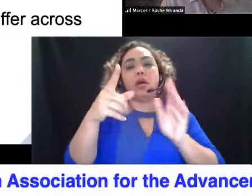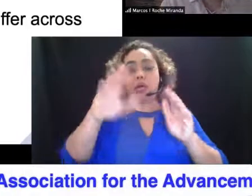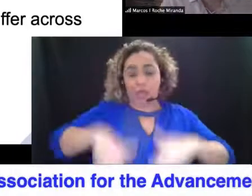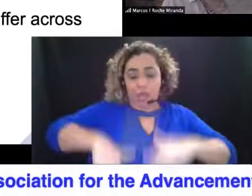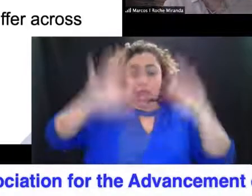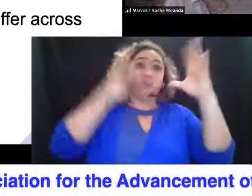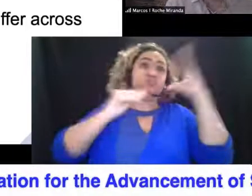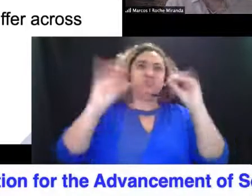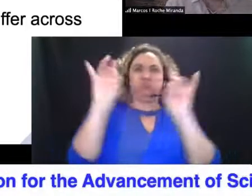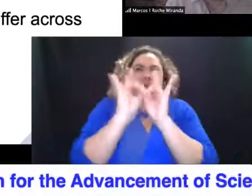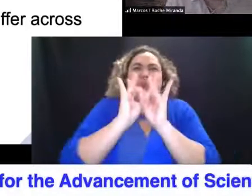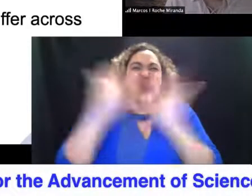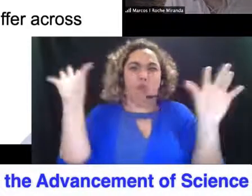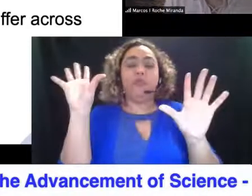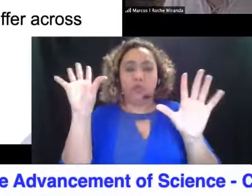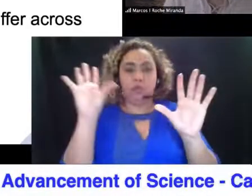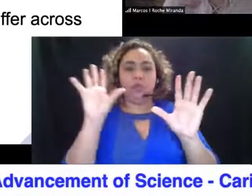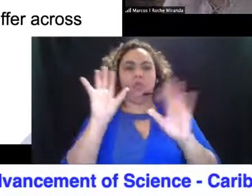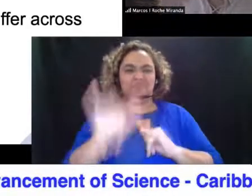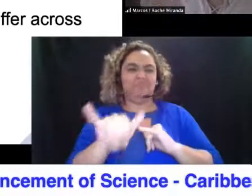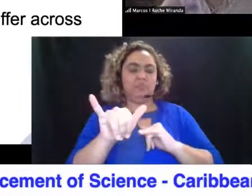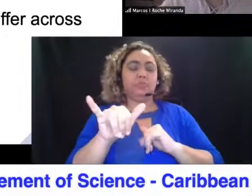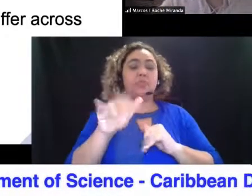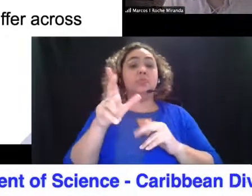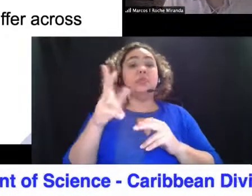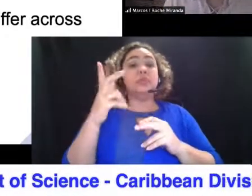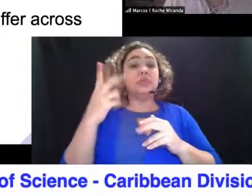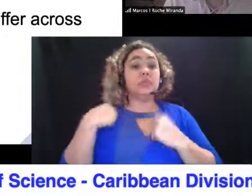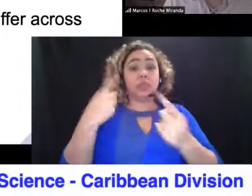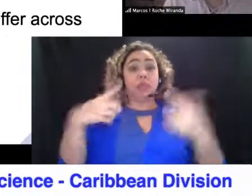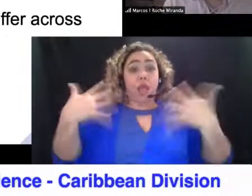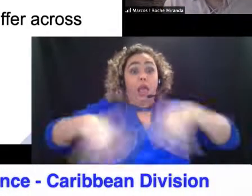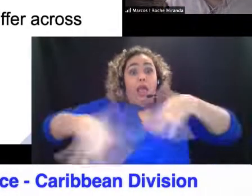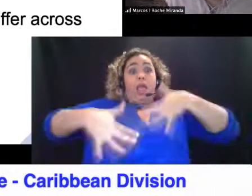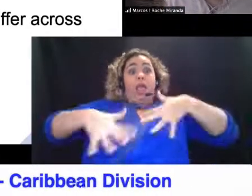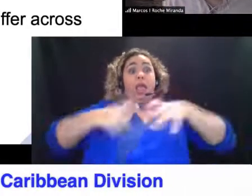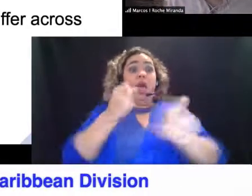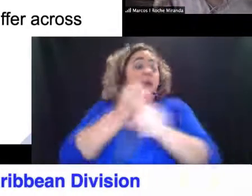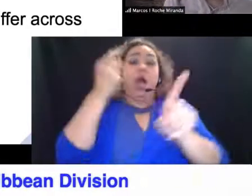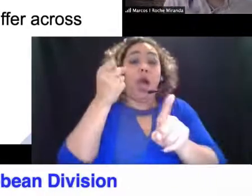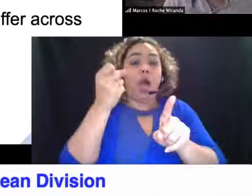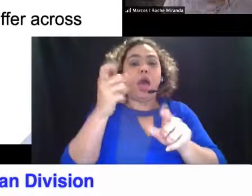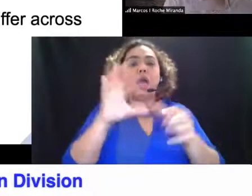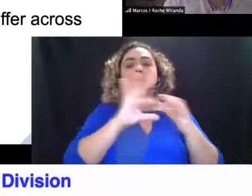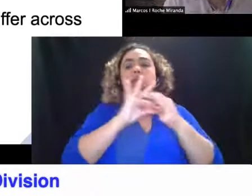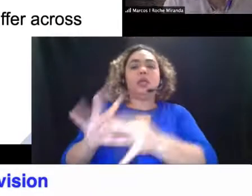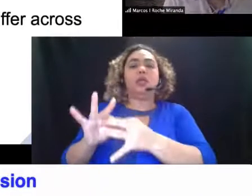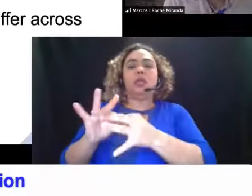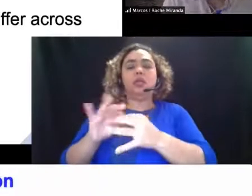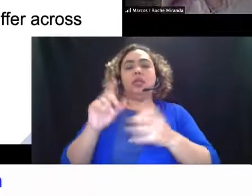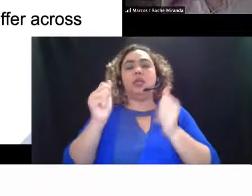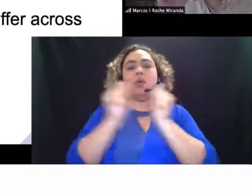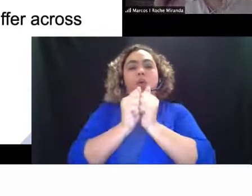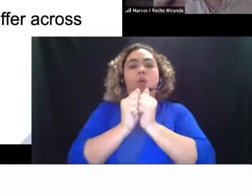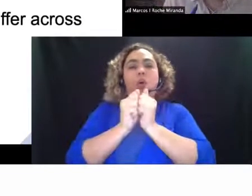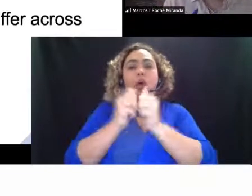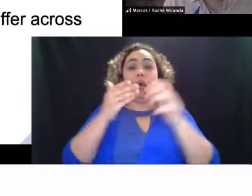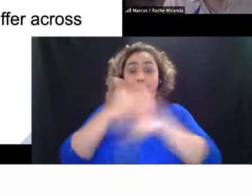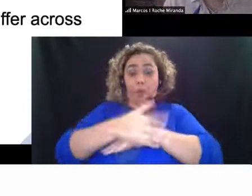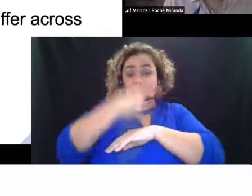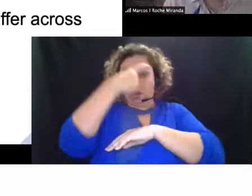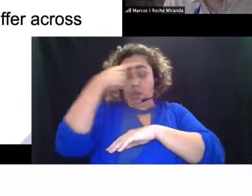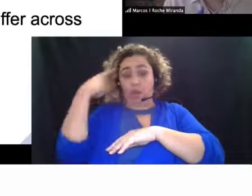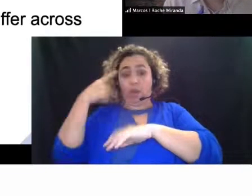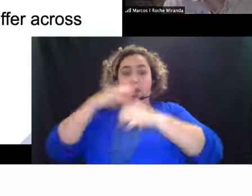experience. The nature of ataque de nervios triggers associates the syndrome with post-traumatic stress